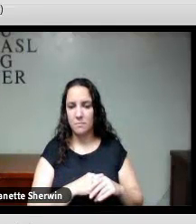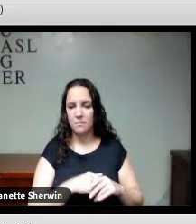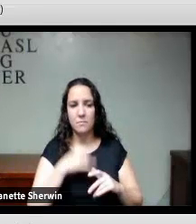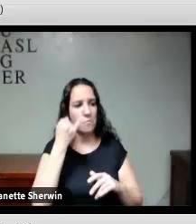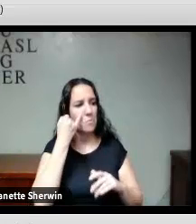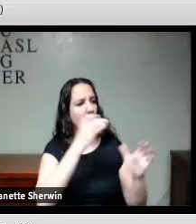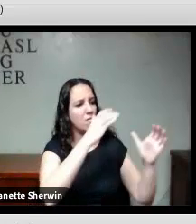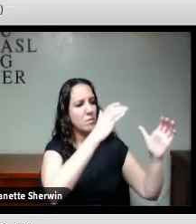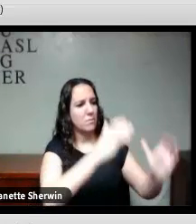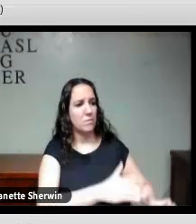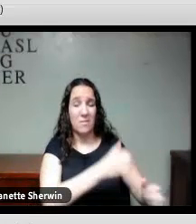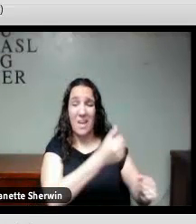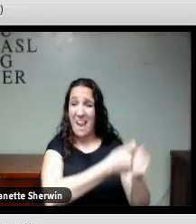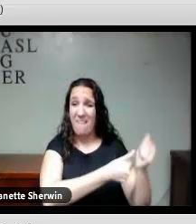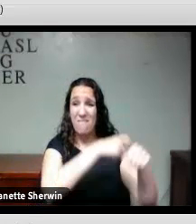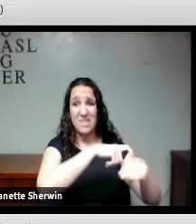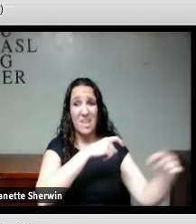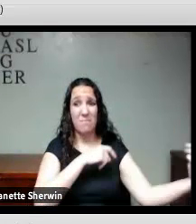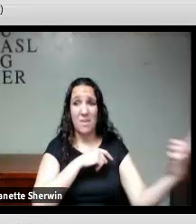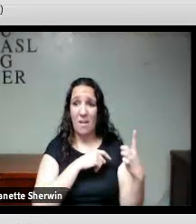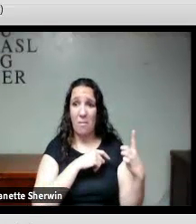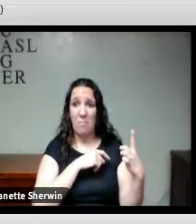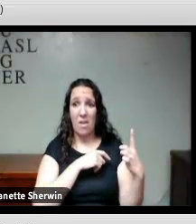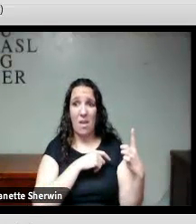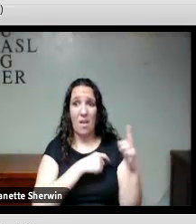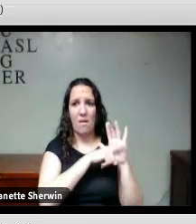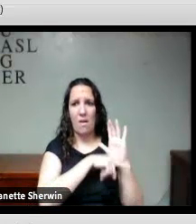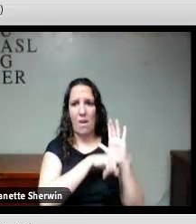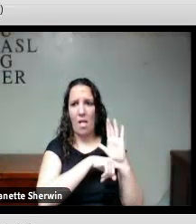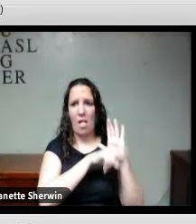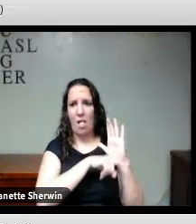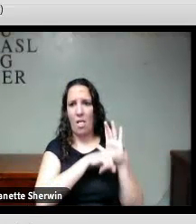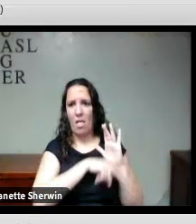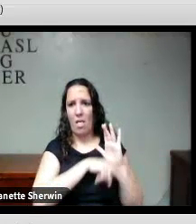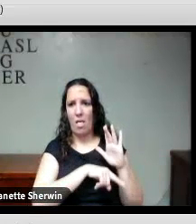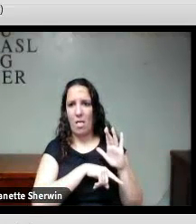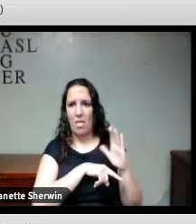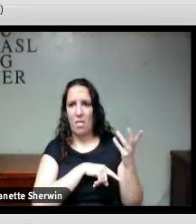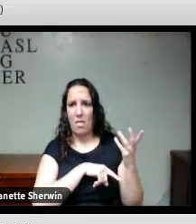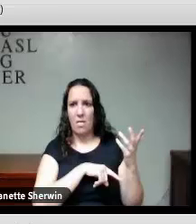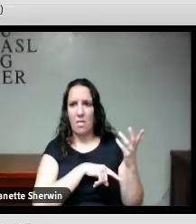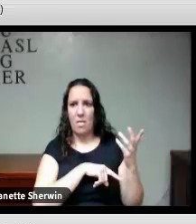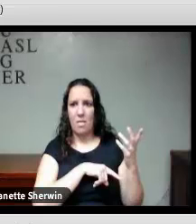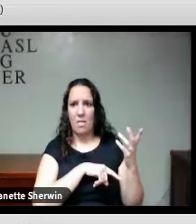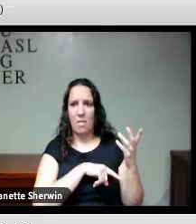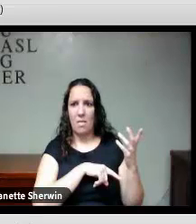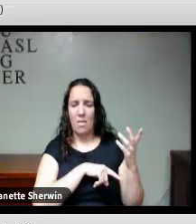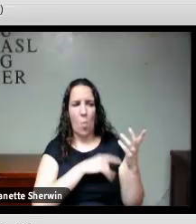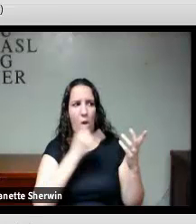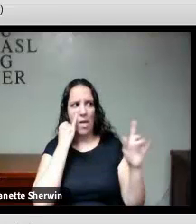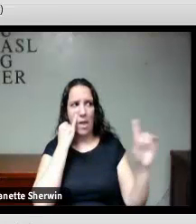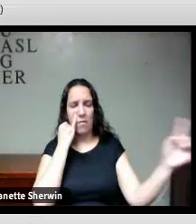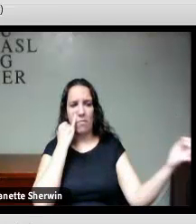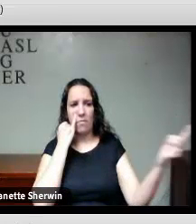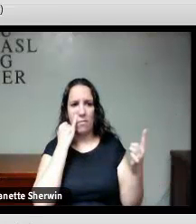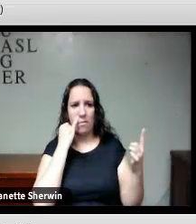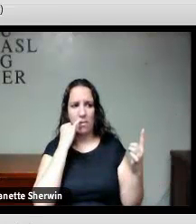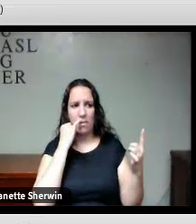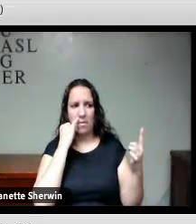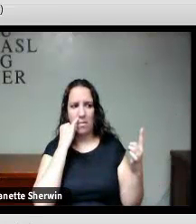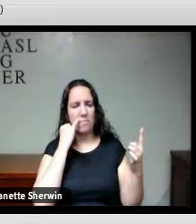every time they come in. But if you step back and look, sometimes it's spot on. Well, then the next time you're going to change this or that, you